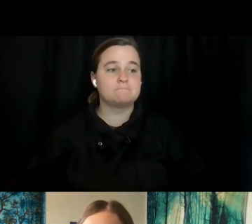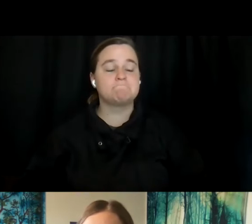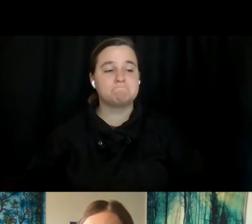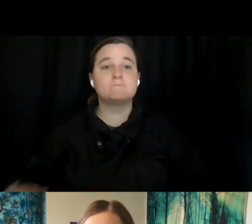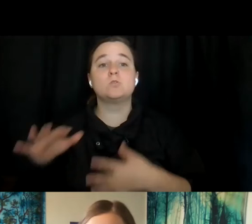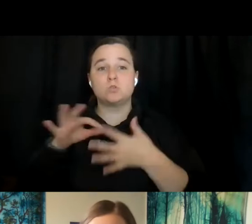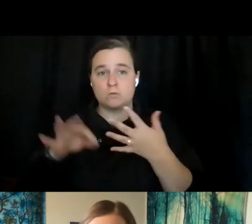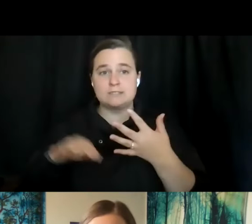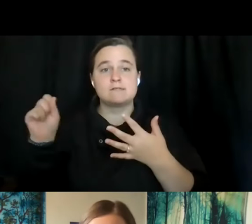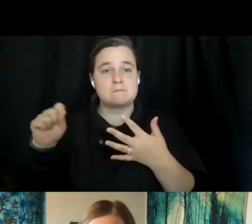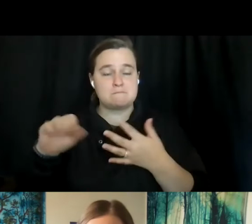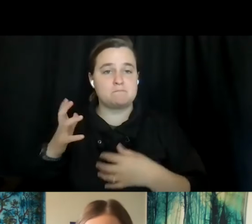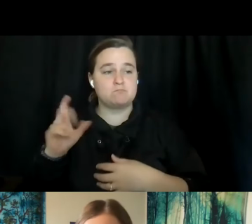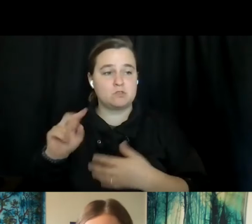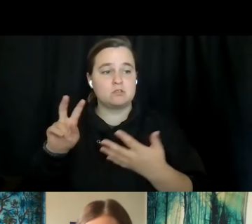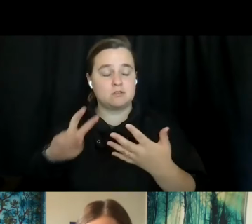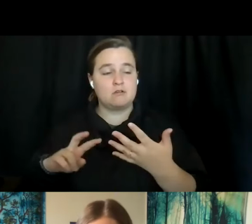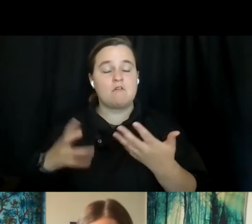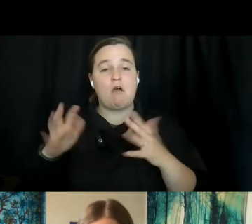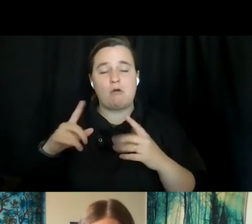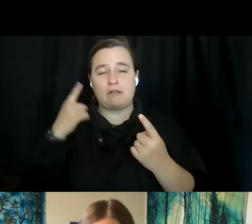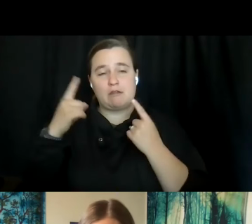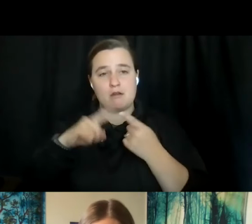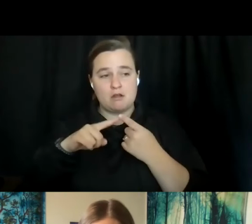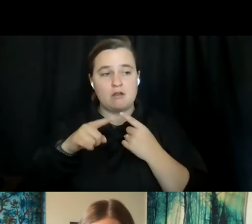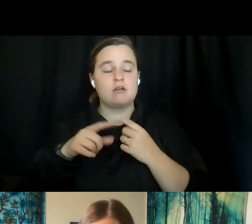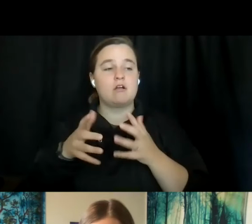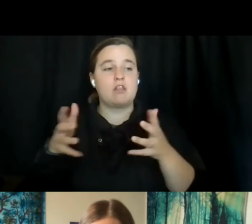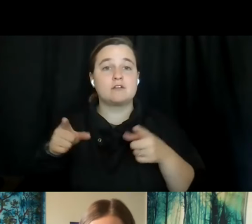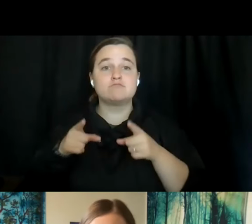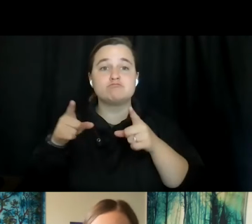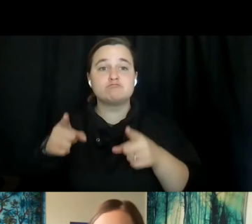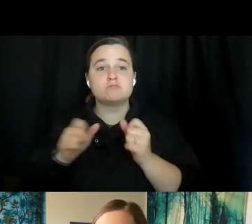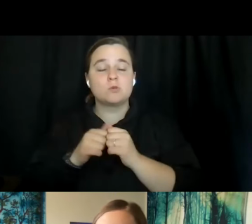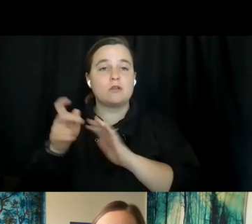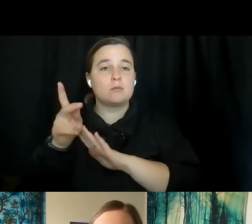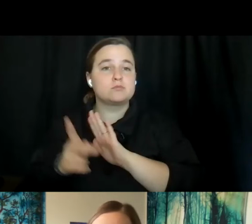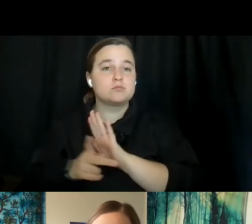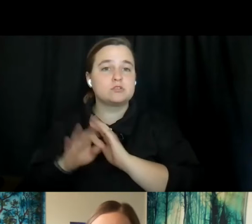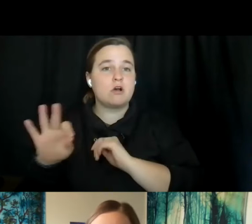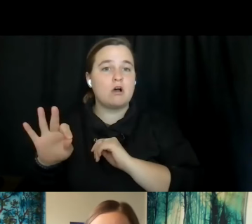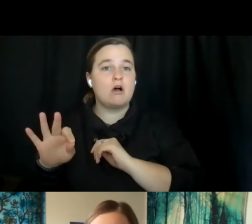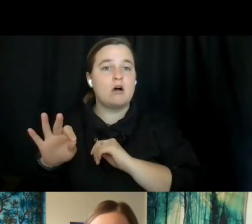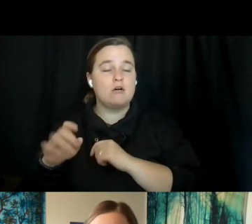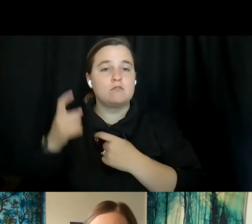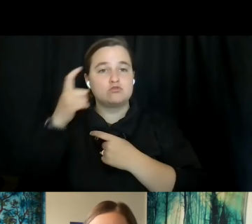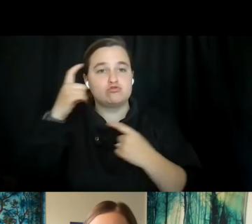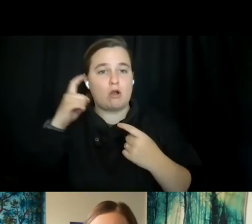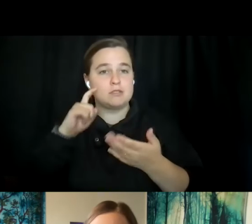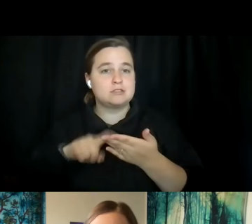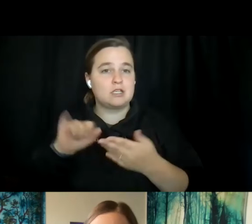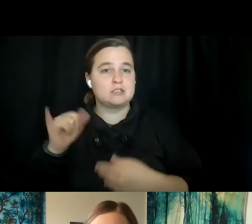Choices. So already as we're thinking about this, a lot of this aligns with the principles of trauma sensitive yoga.